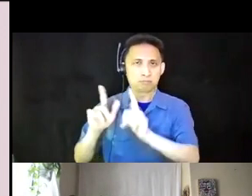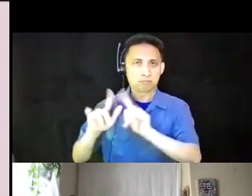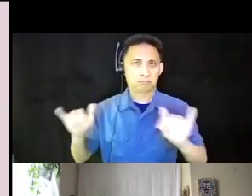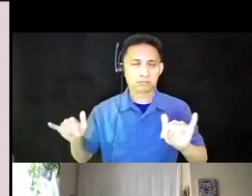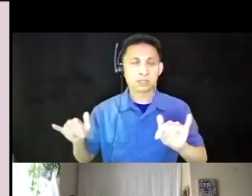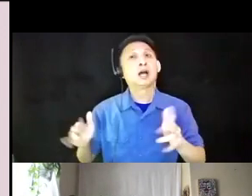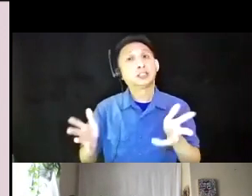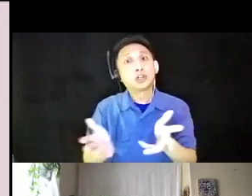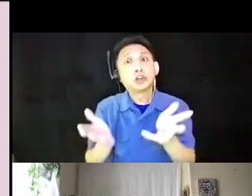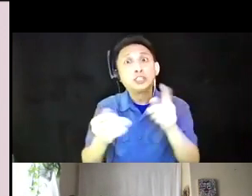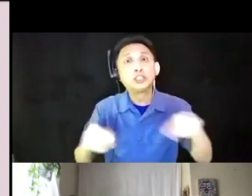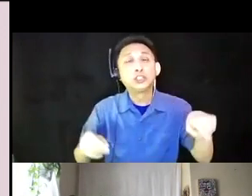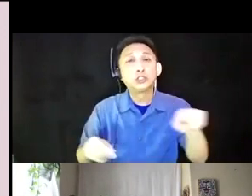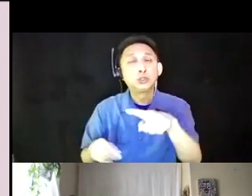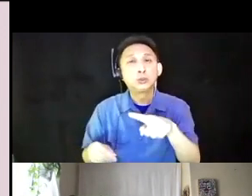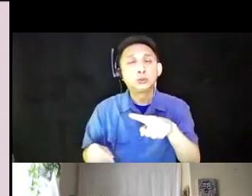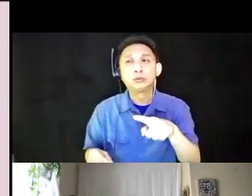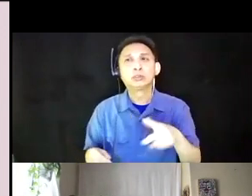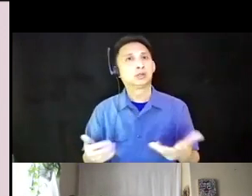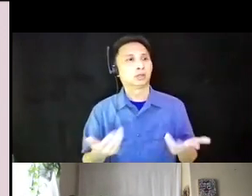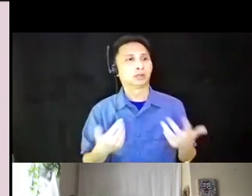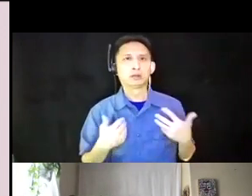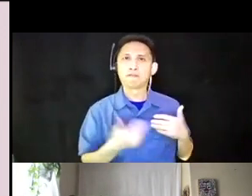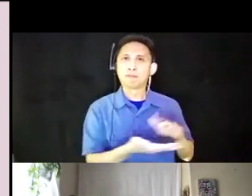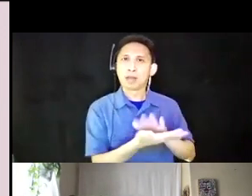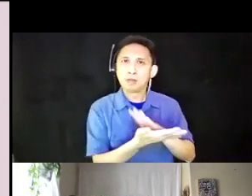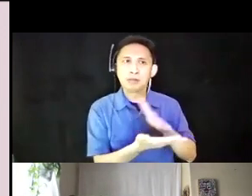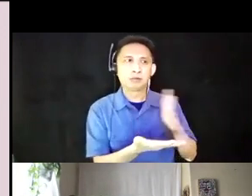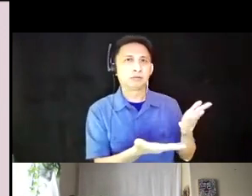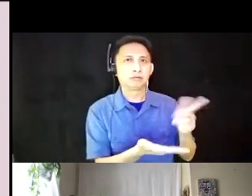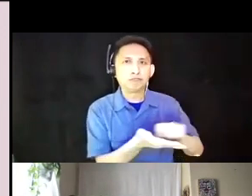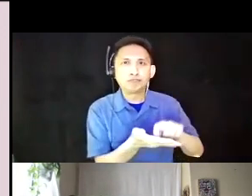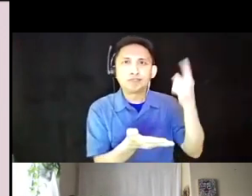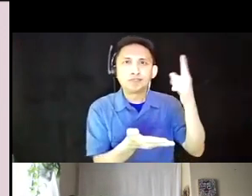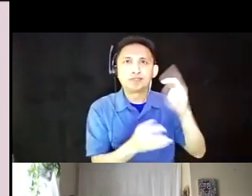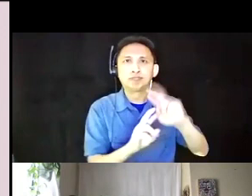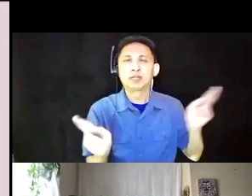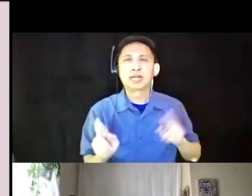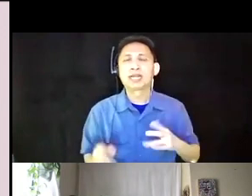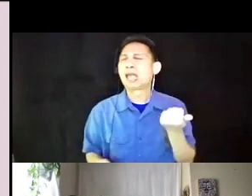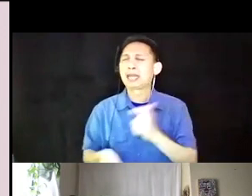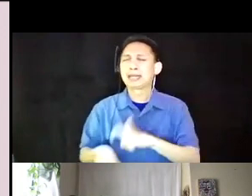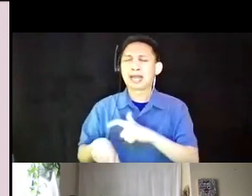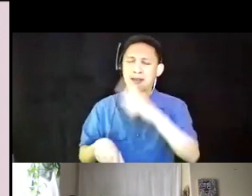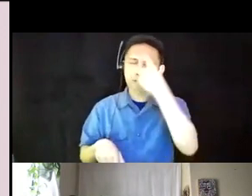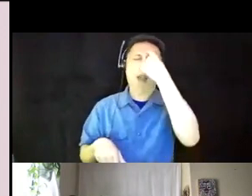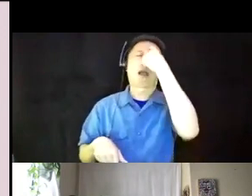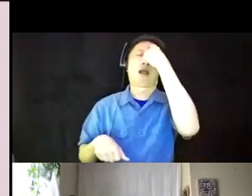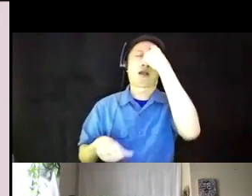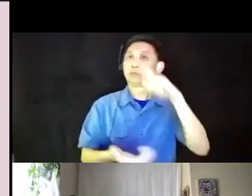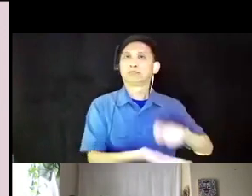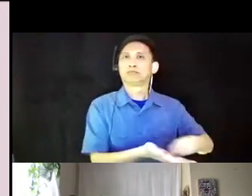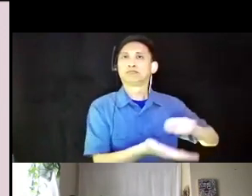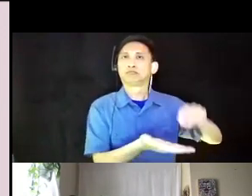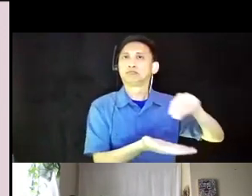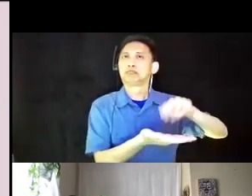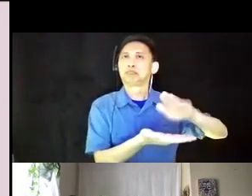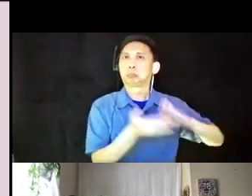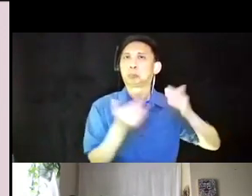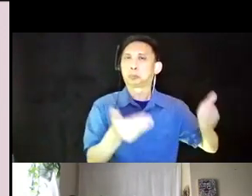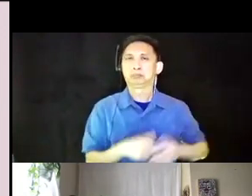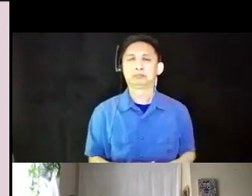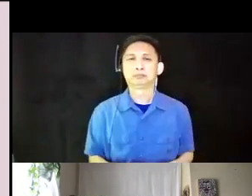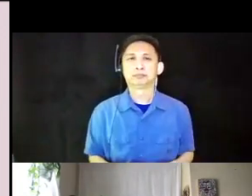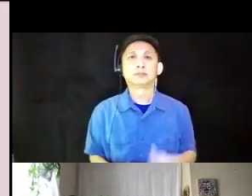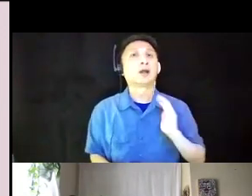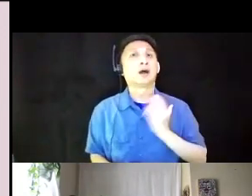you, which is why we asked to have a writing utensil and a piece of paper handy. Also for our demonstrations, even though the videos are off, we would love